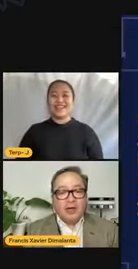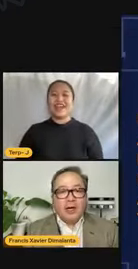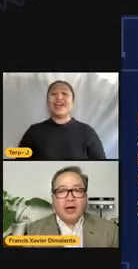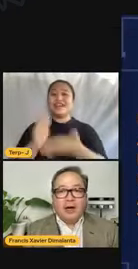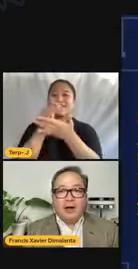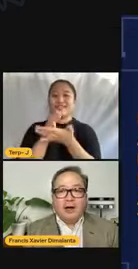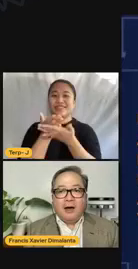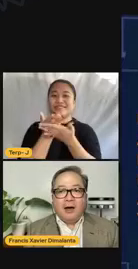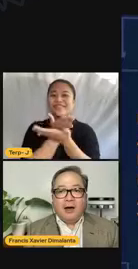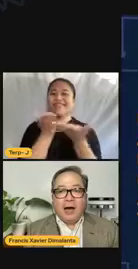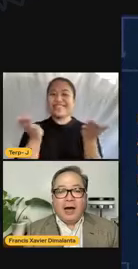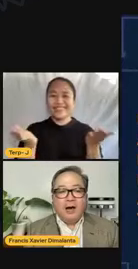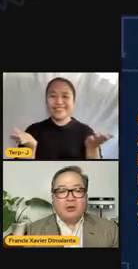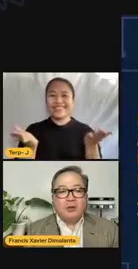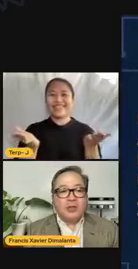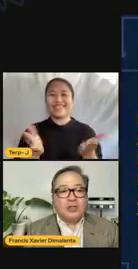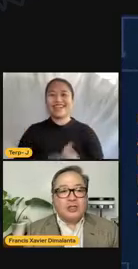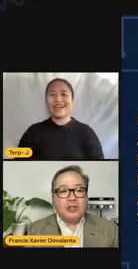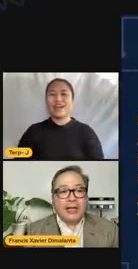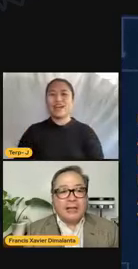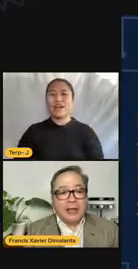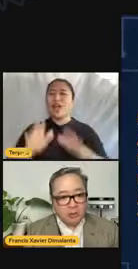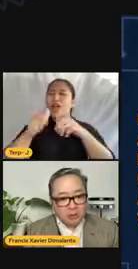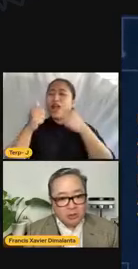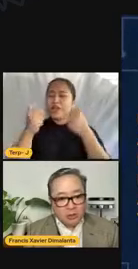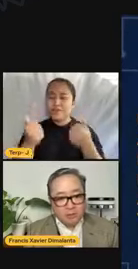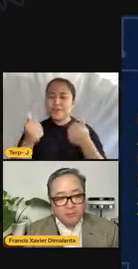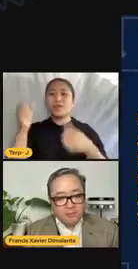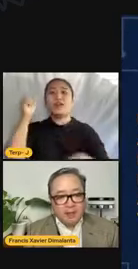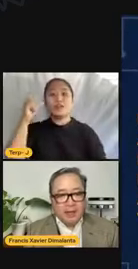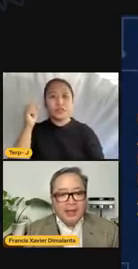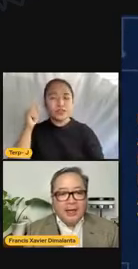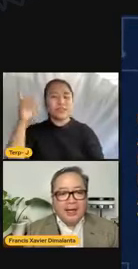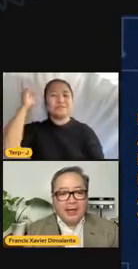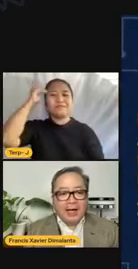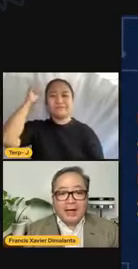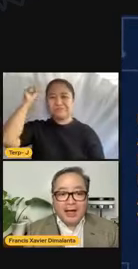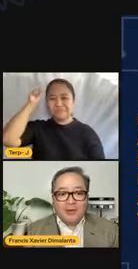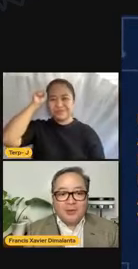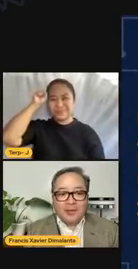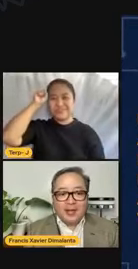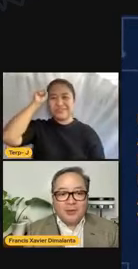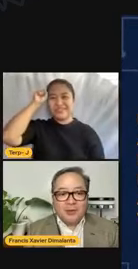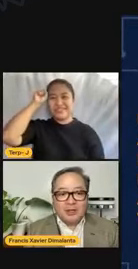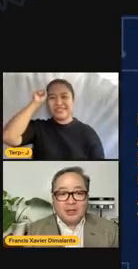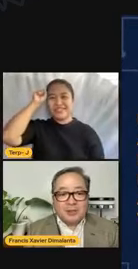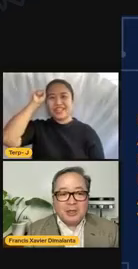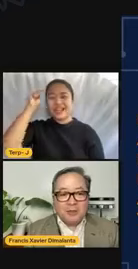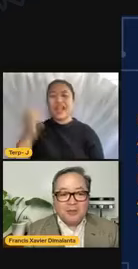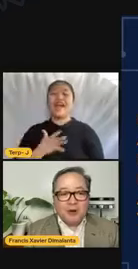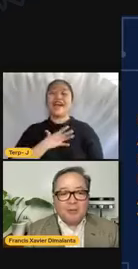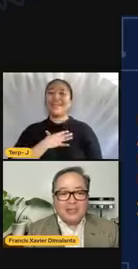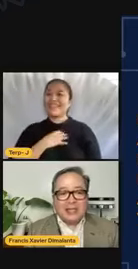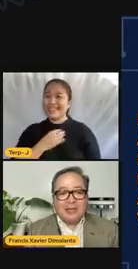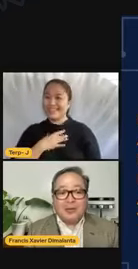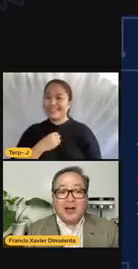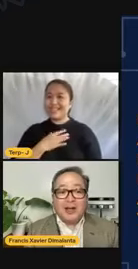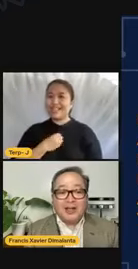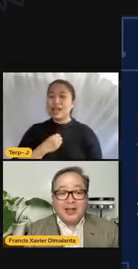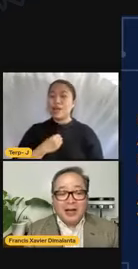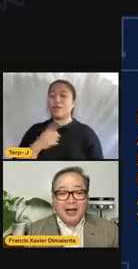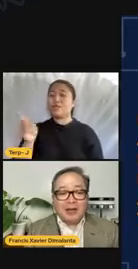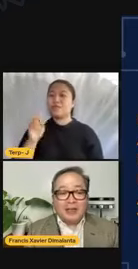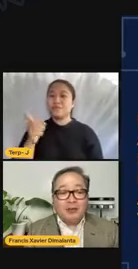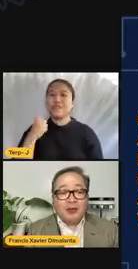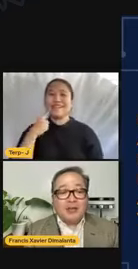you how to understand Down syndrome. And I like what our speaker before me said. We